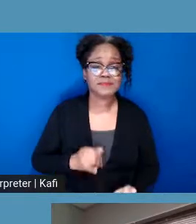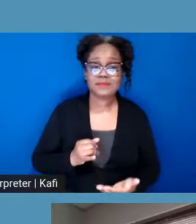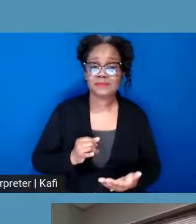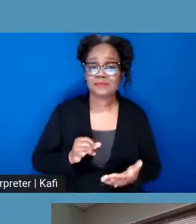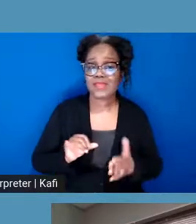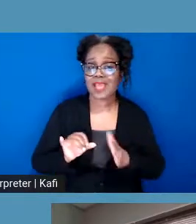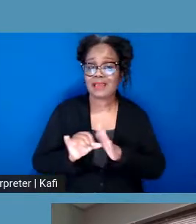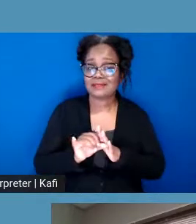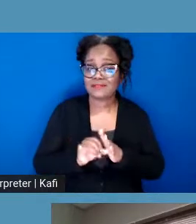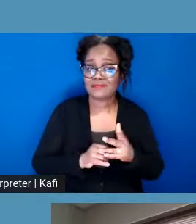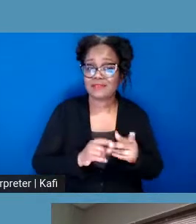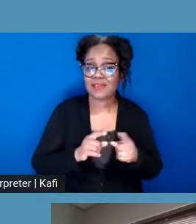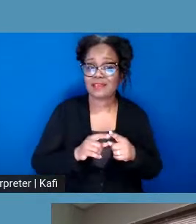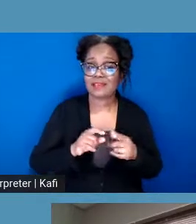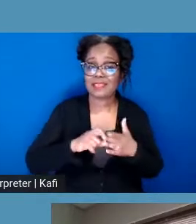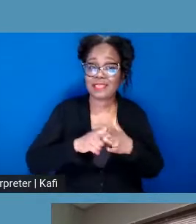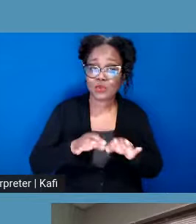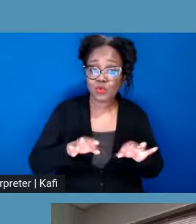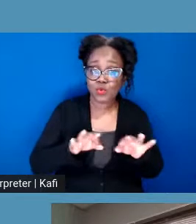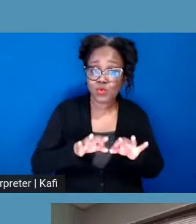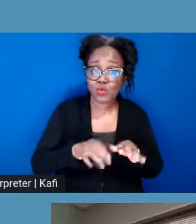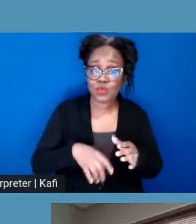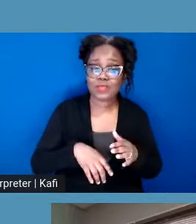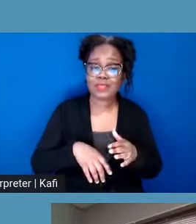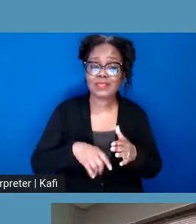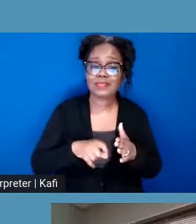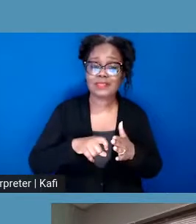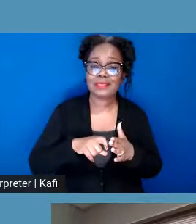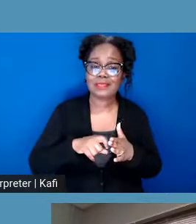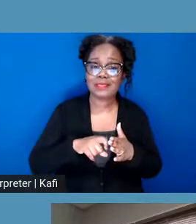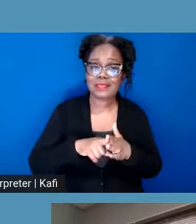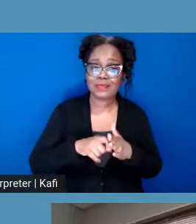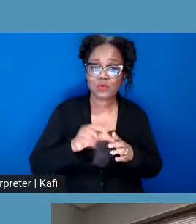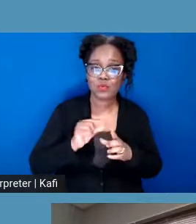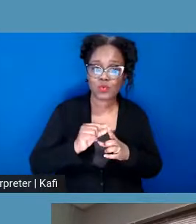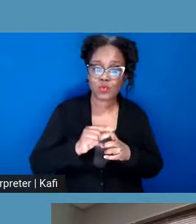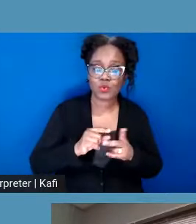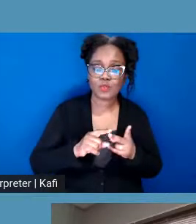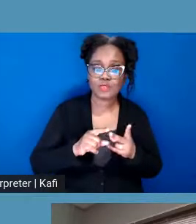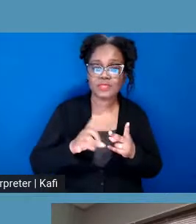keywords to input into Past Perfect, and done some data entry for us.